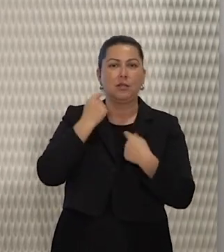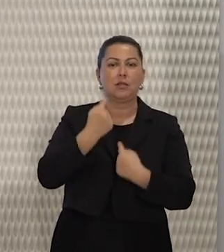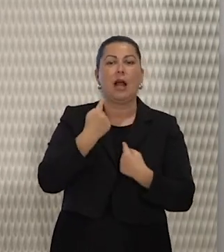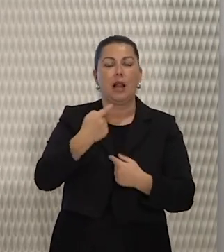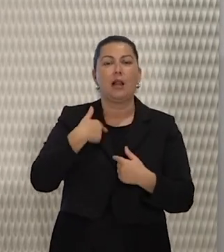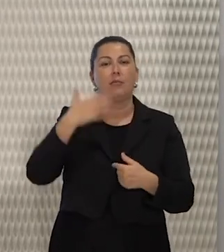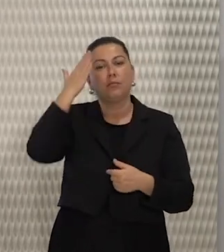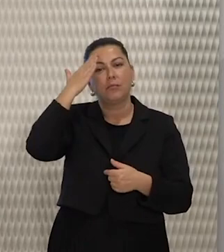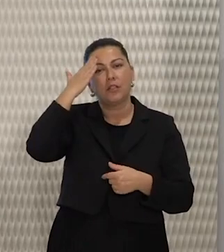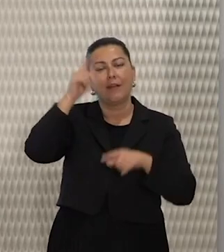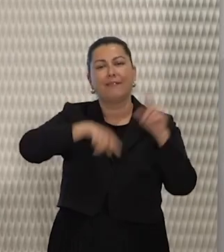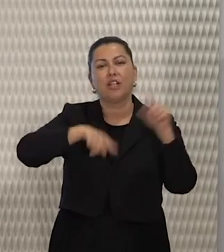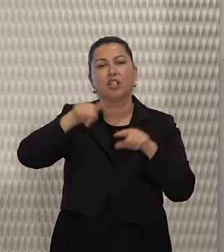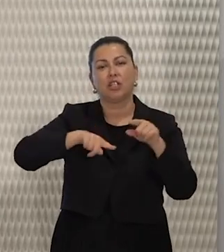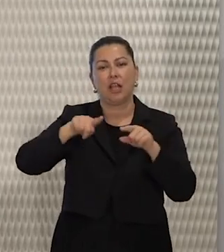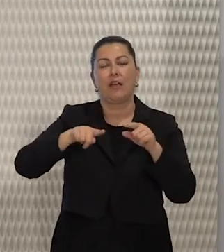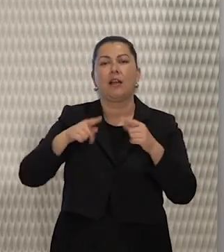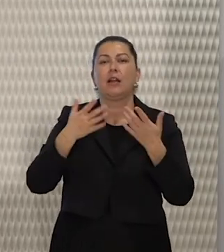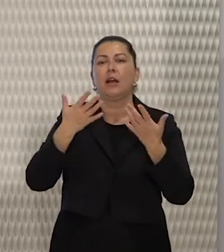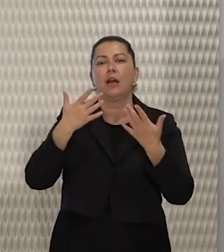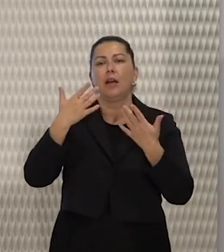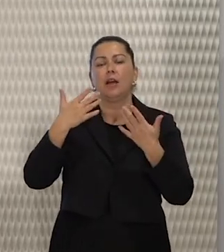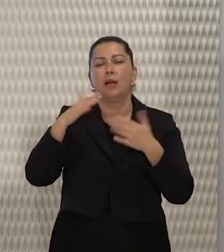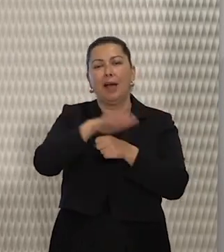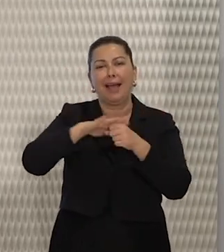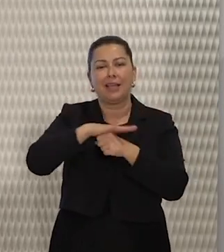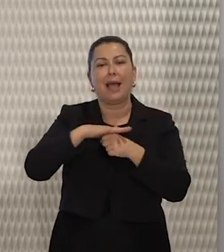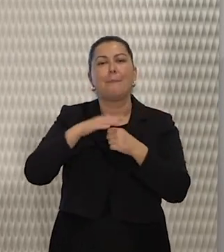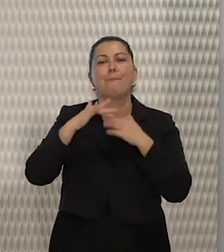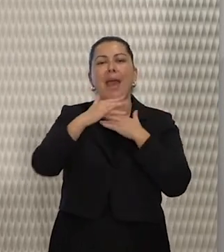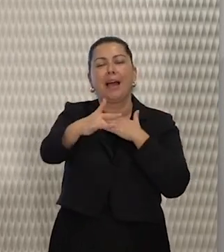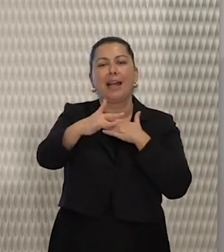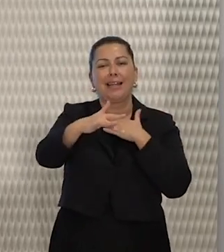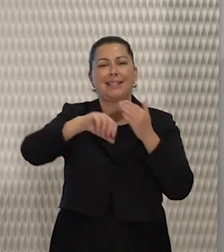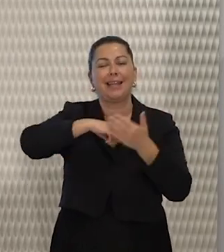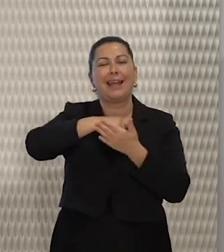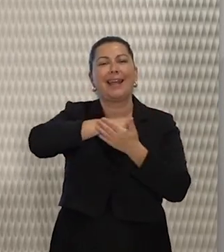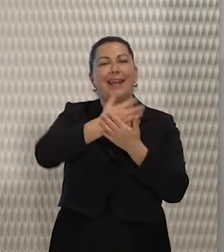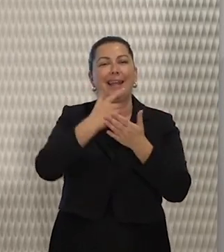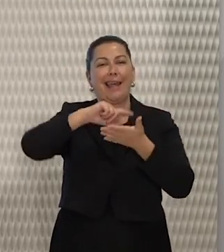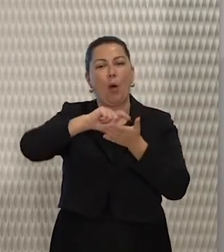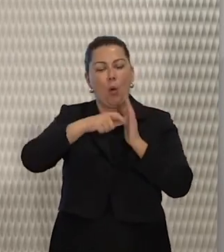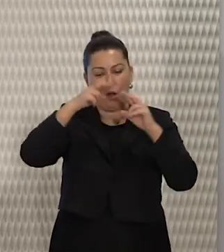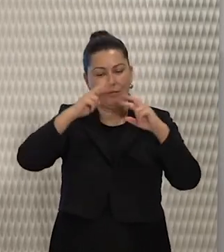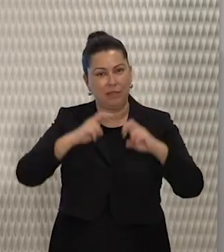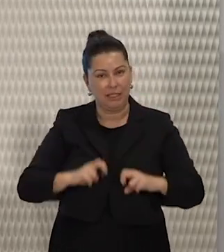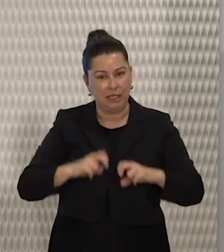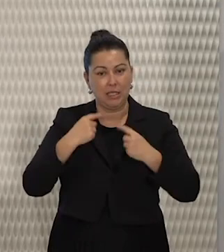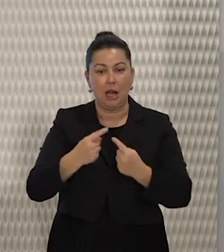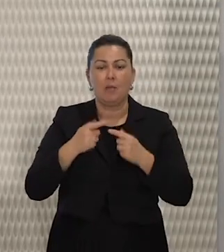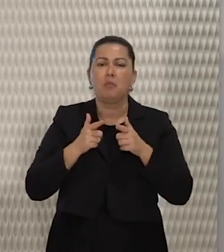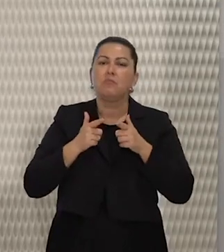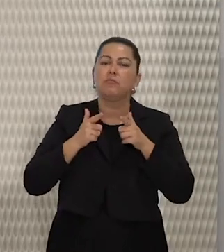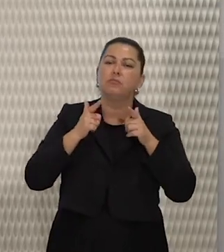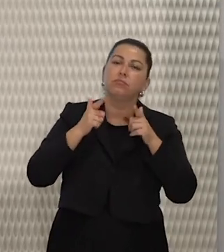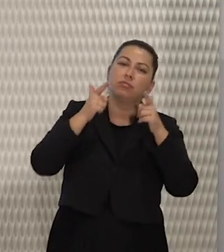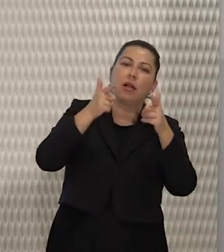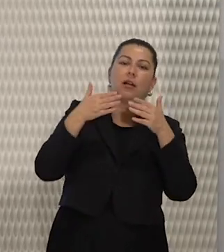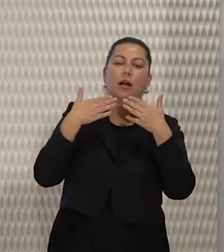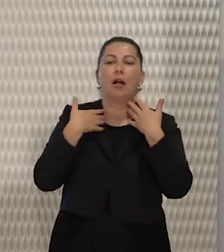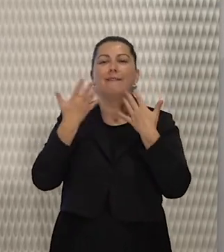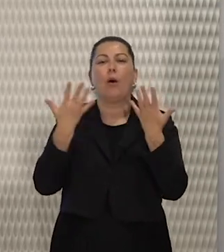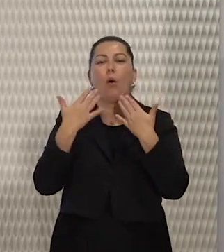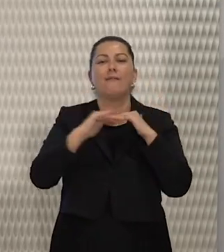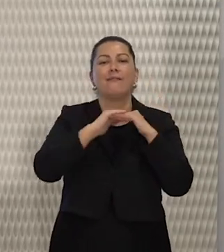sich mit Meeresgeologie auseinandersetzt, Feldtrips gemacht hat und bei einem dieser Trips in die